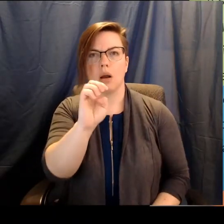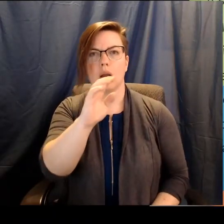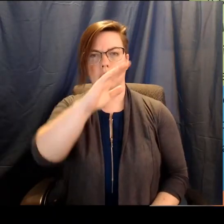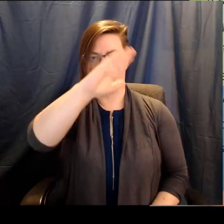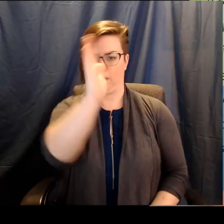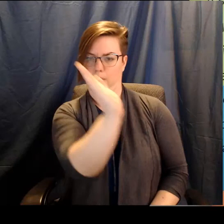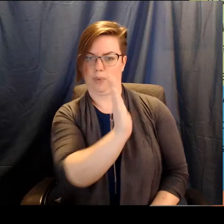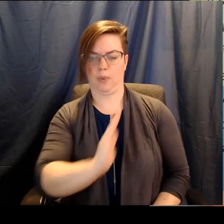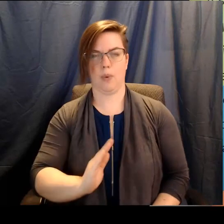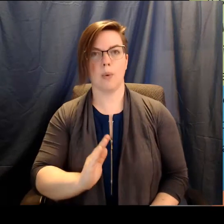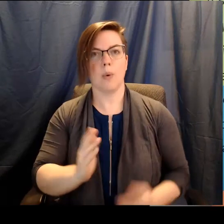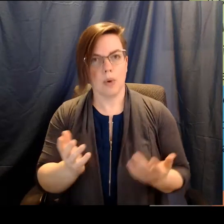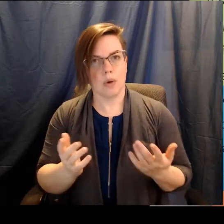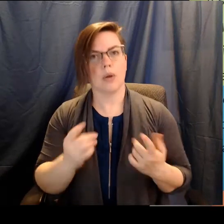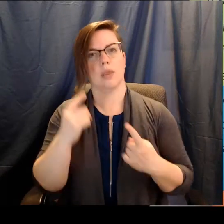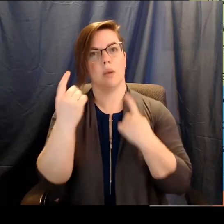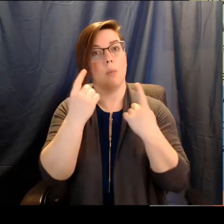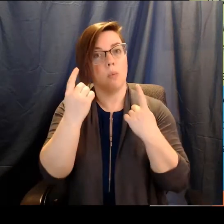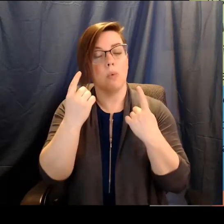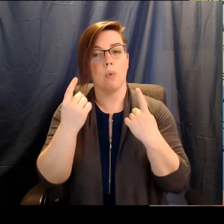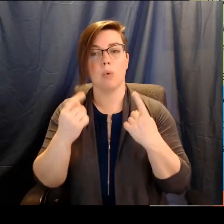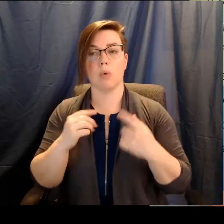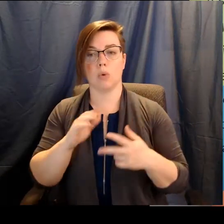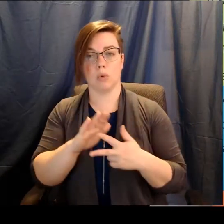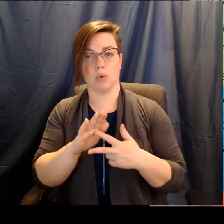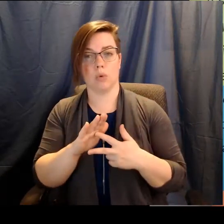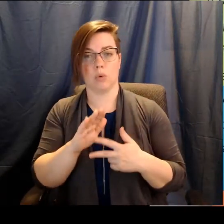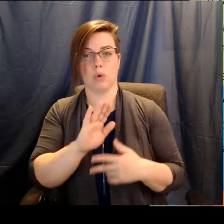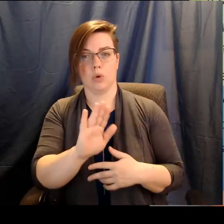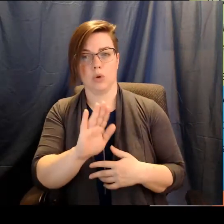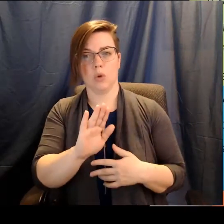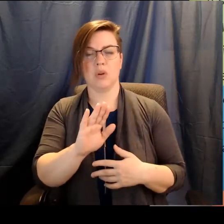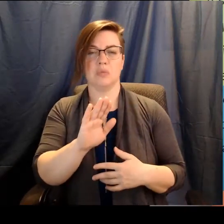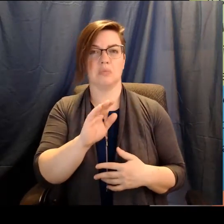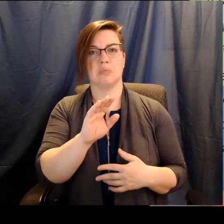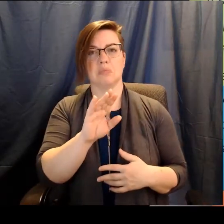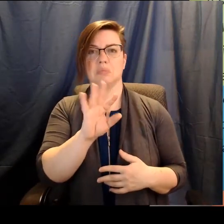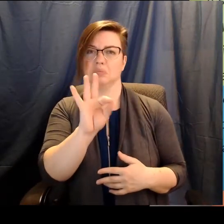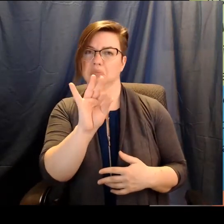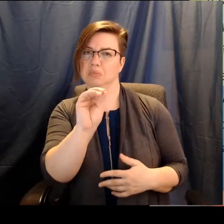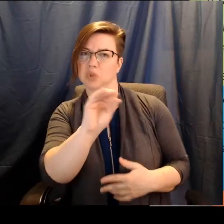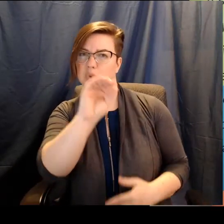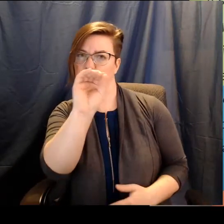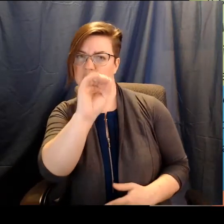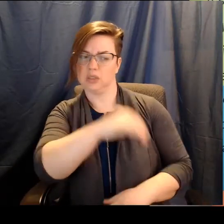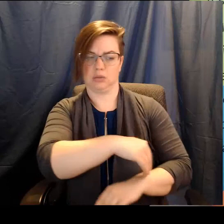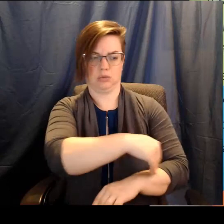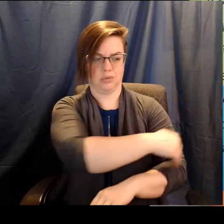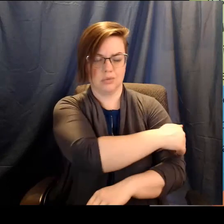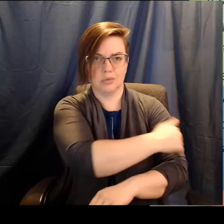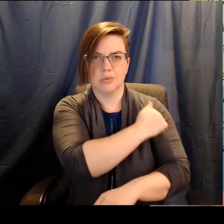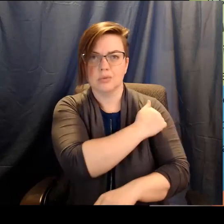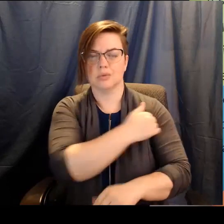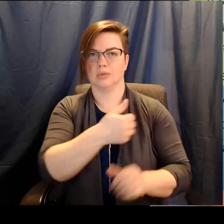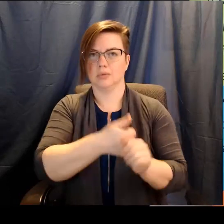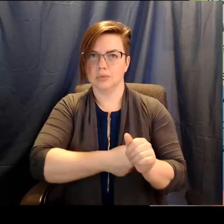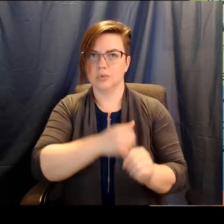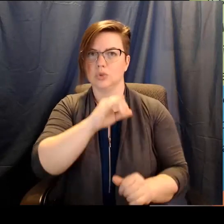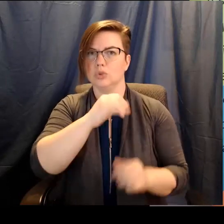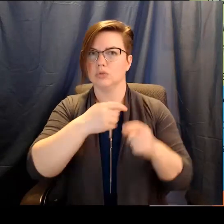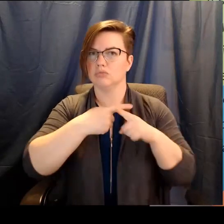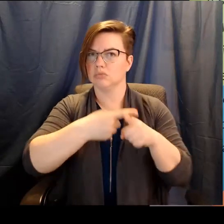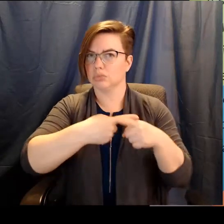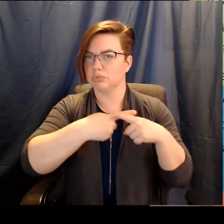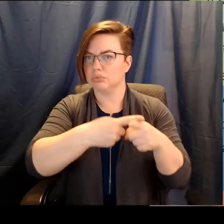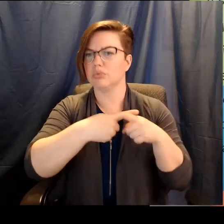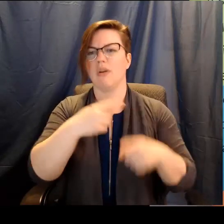we get as much as possible over top of our base of support when we're working. And you can start to problem solve how you can